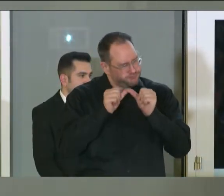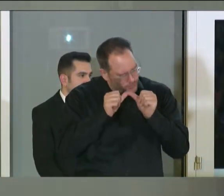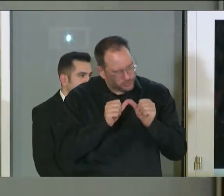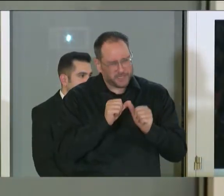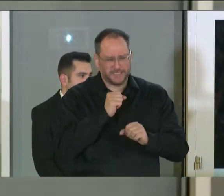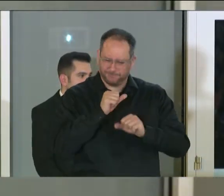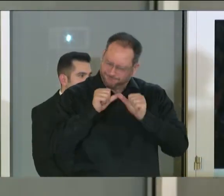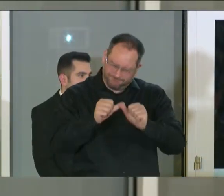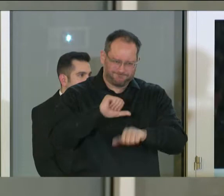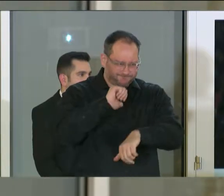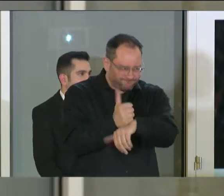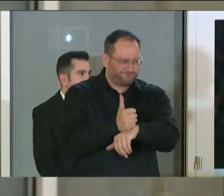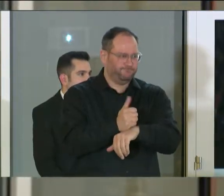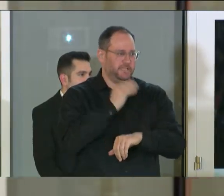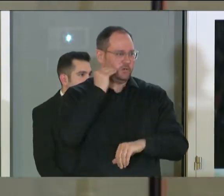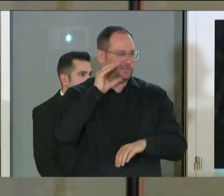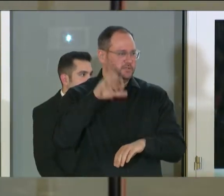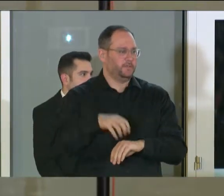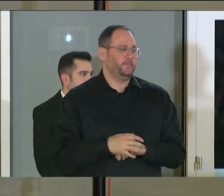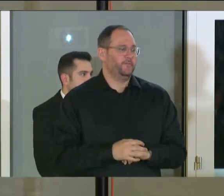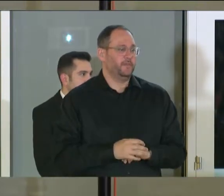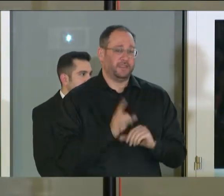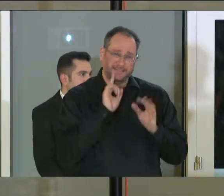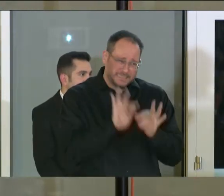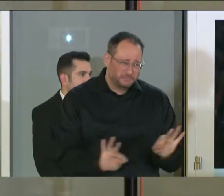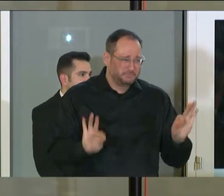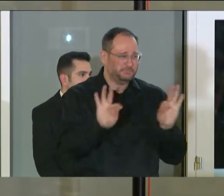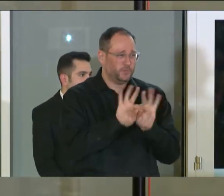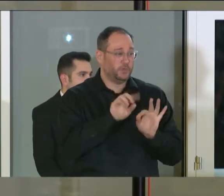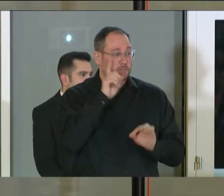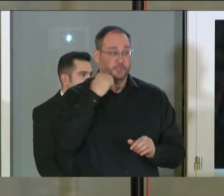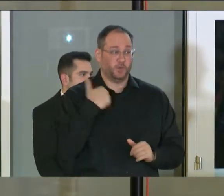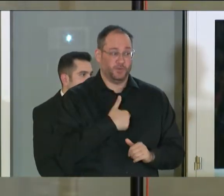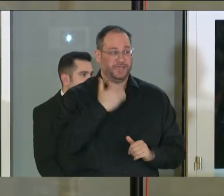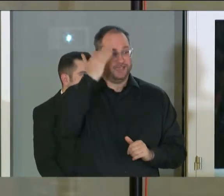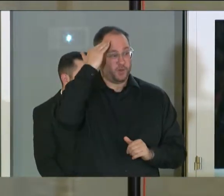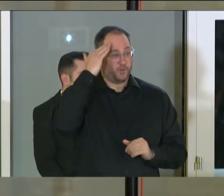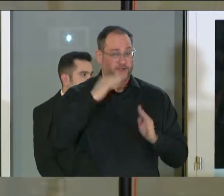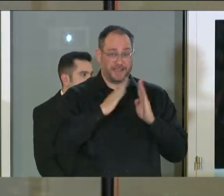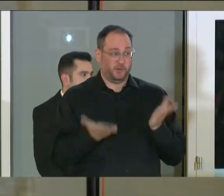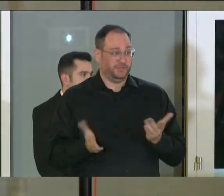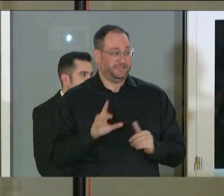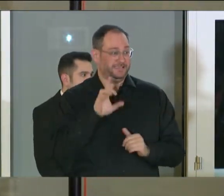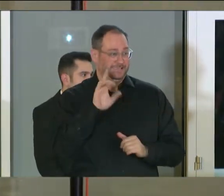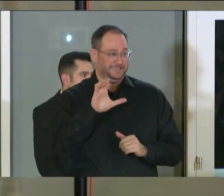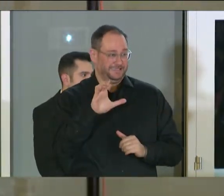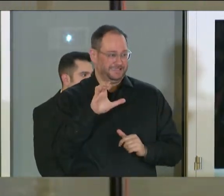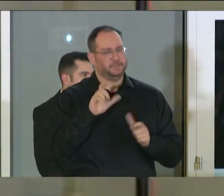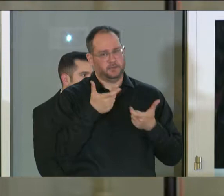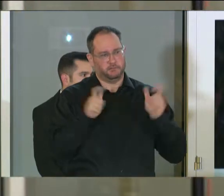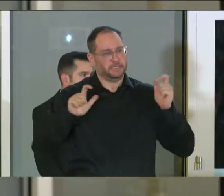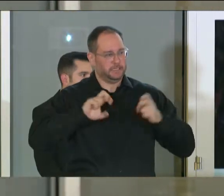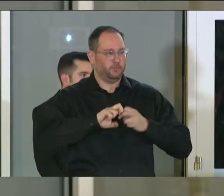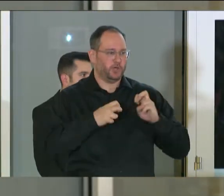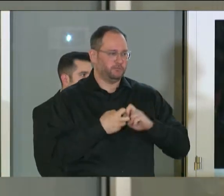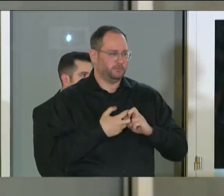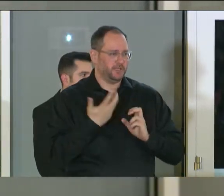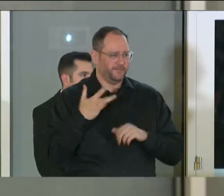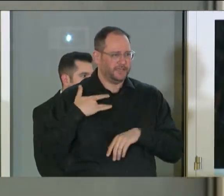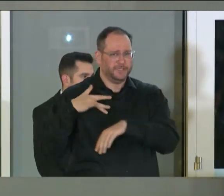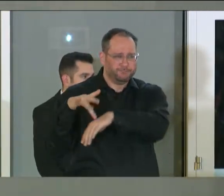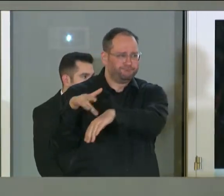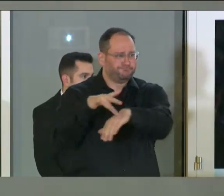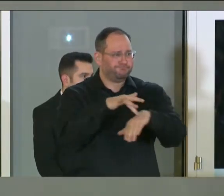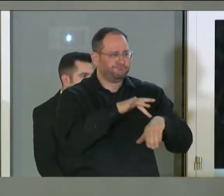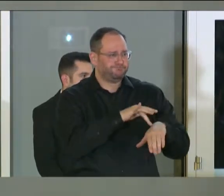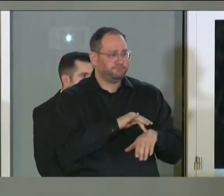investments because we know that housing in DC is an issue. Frankly, I just came back from a few other cities on the West Coast. It's an